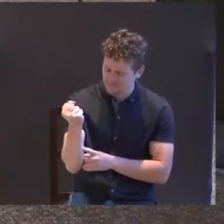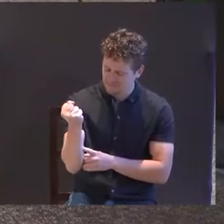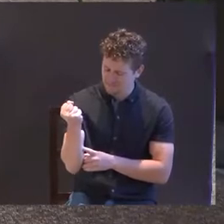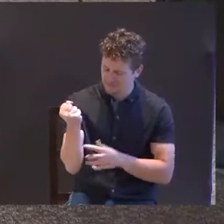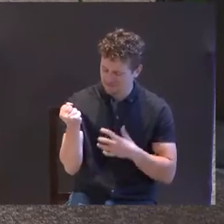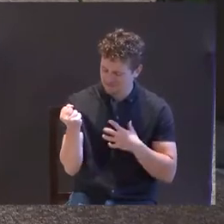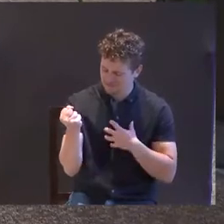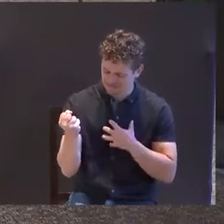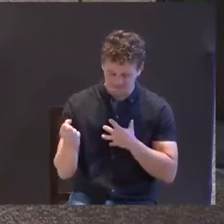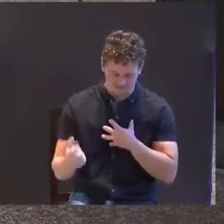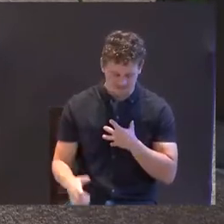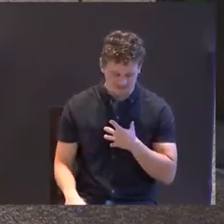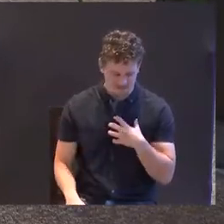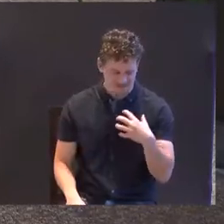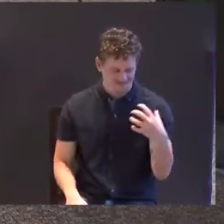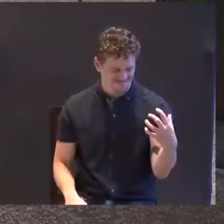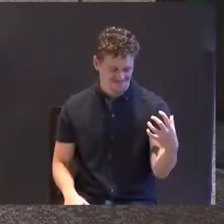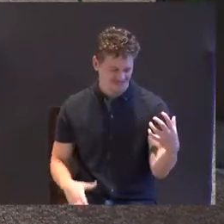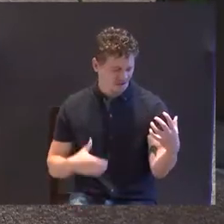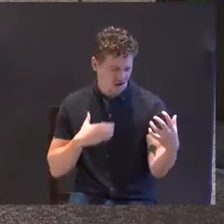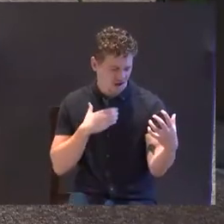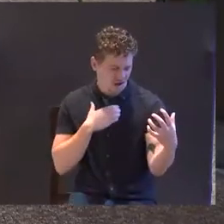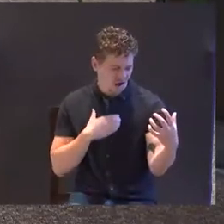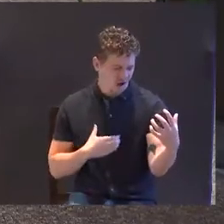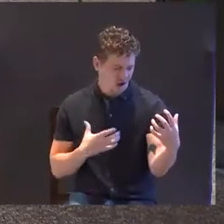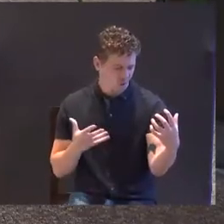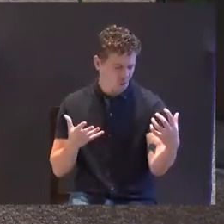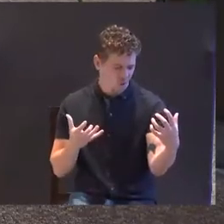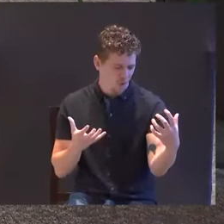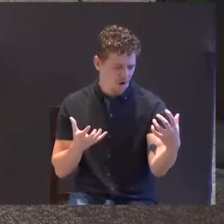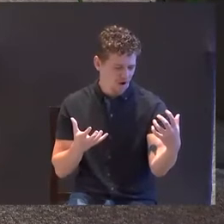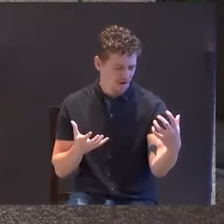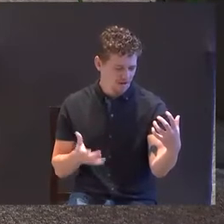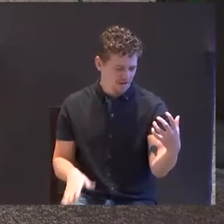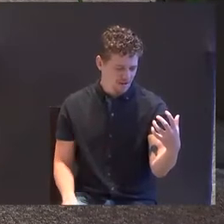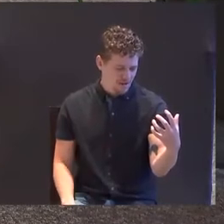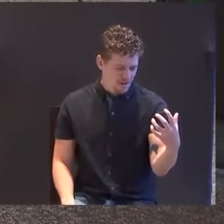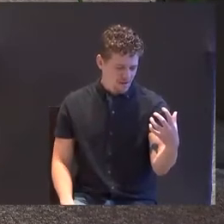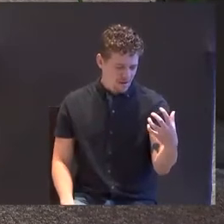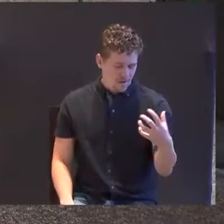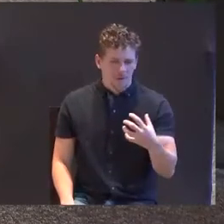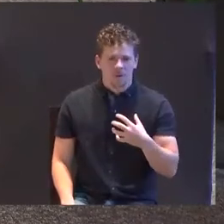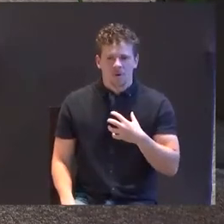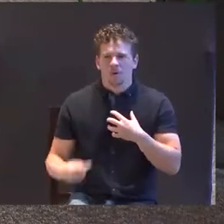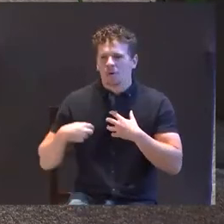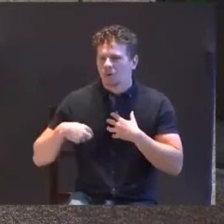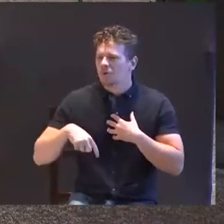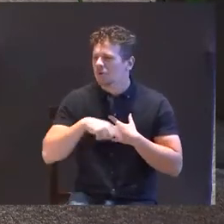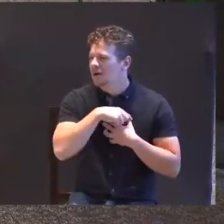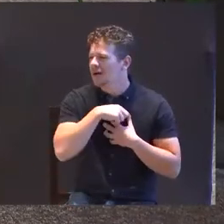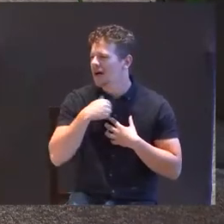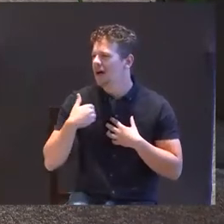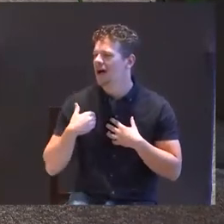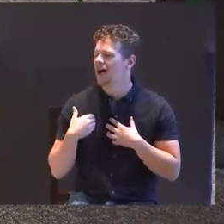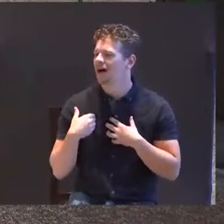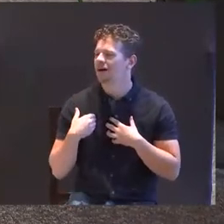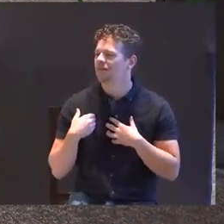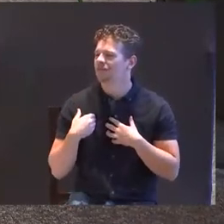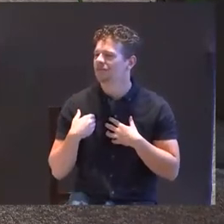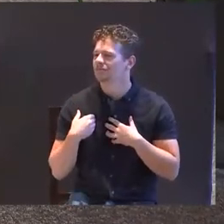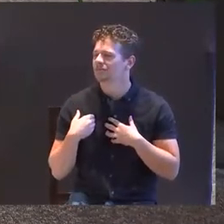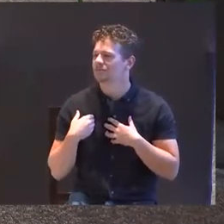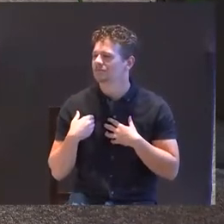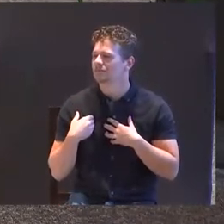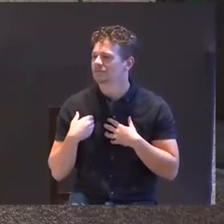There is a hunger in the center of the chest. There is a passage through